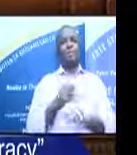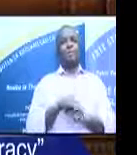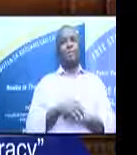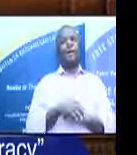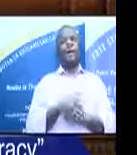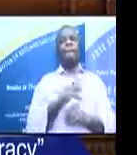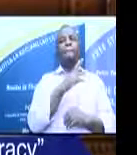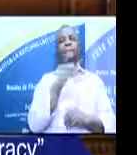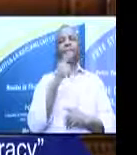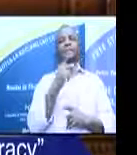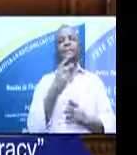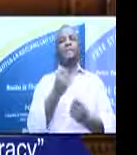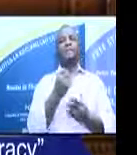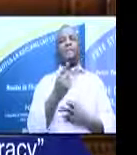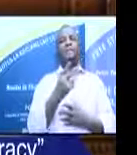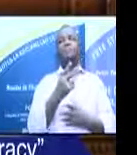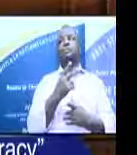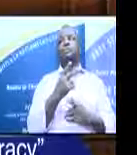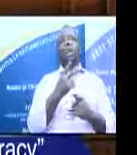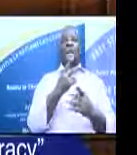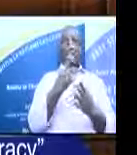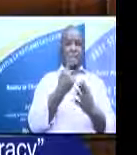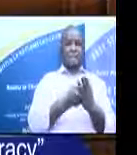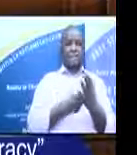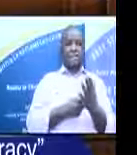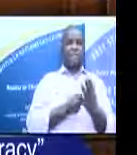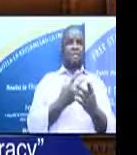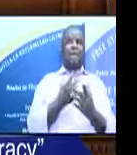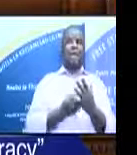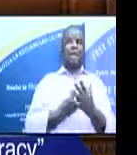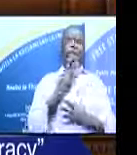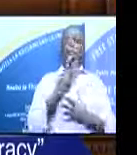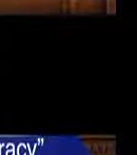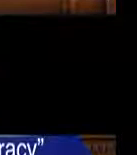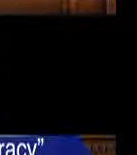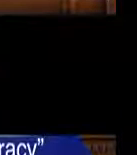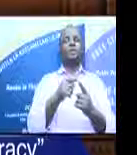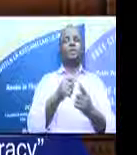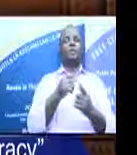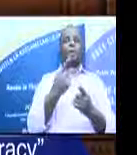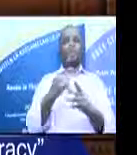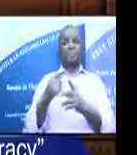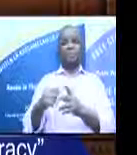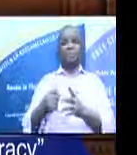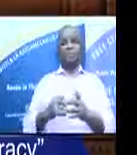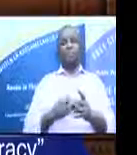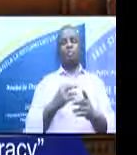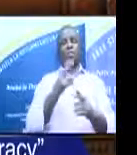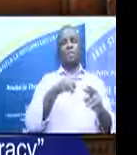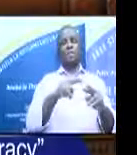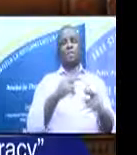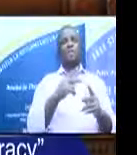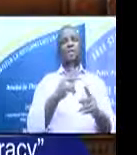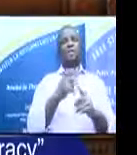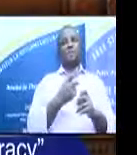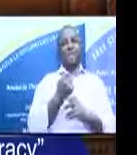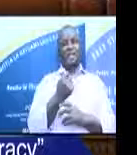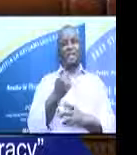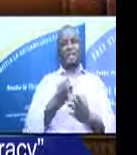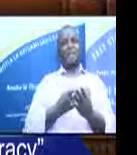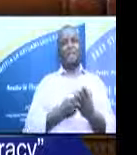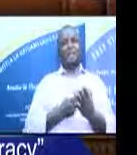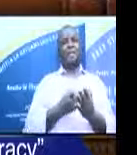Material misstatements of disclosure items identified by the auditors in the submitted financial statements